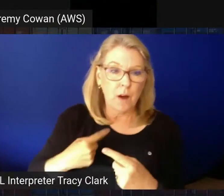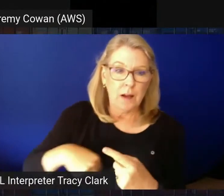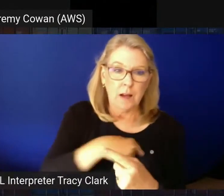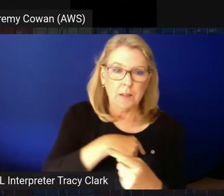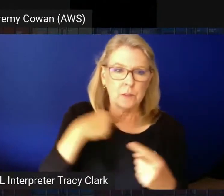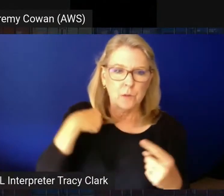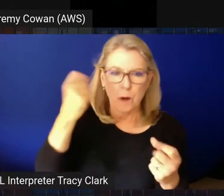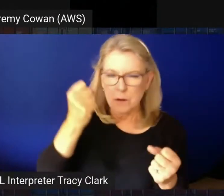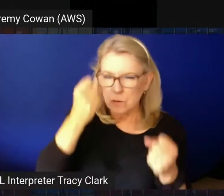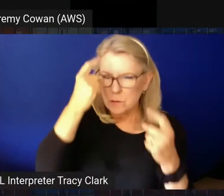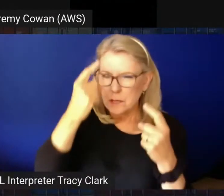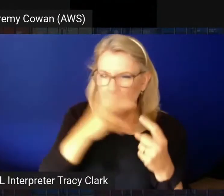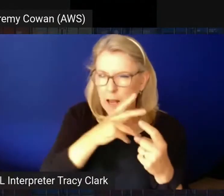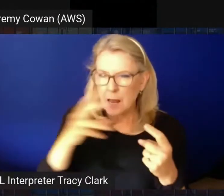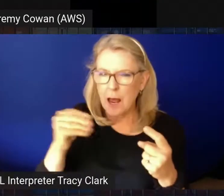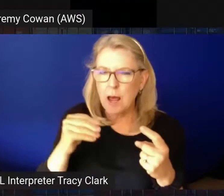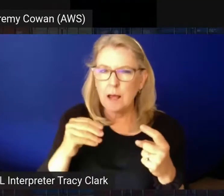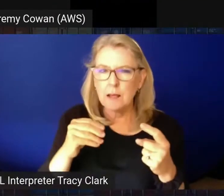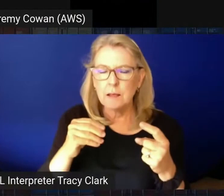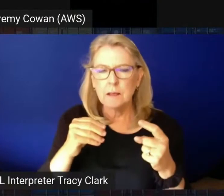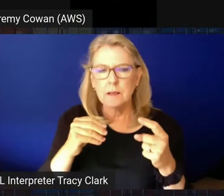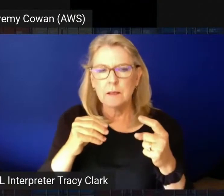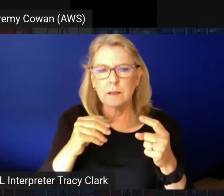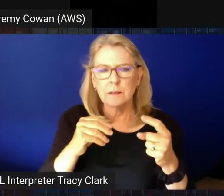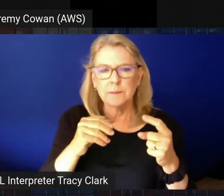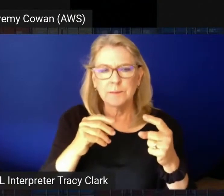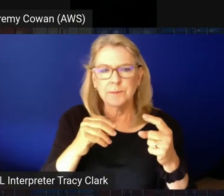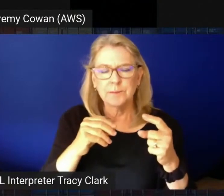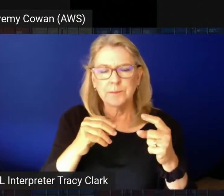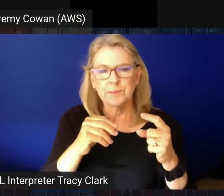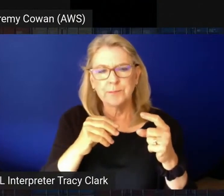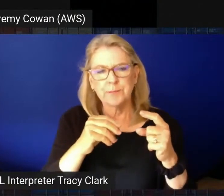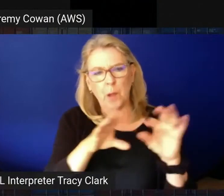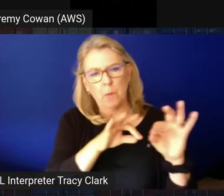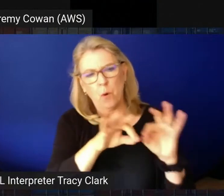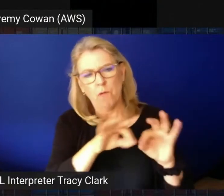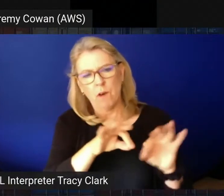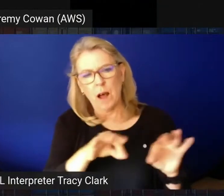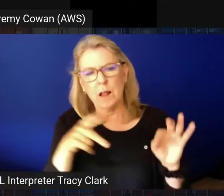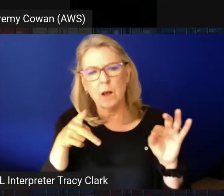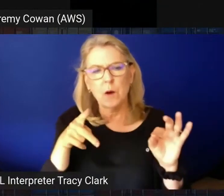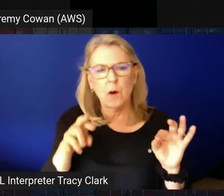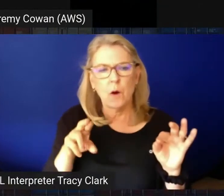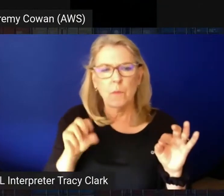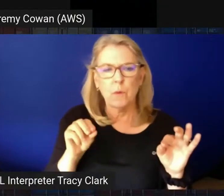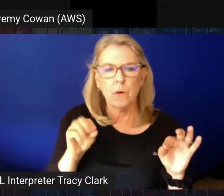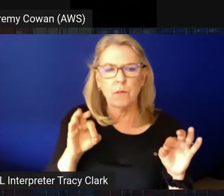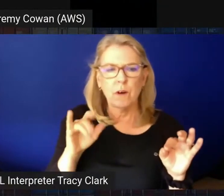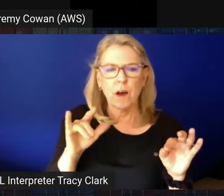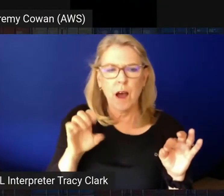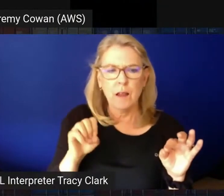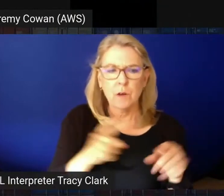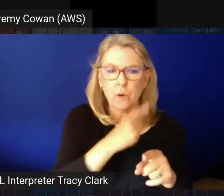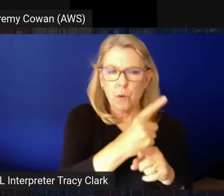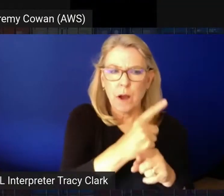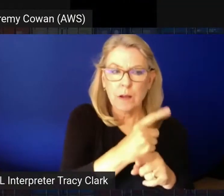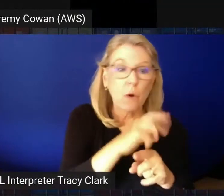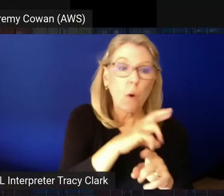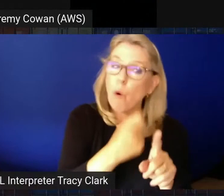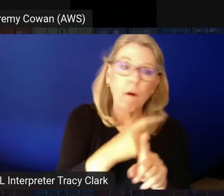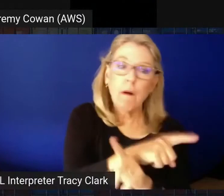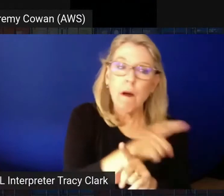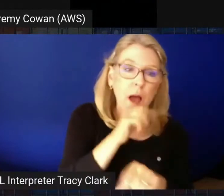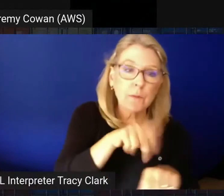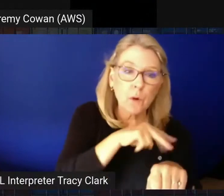and profile the correct or abnormal behavior of pods is going to